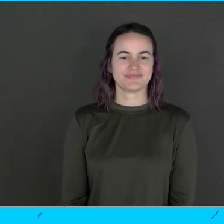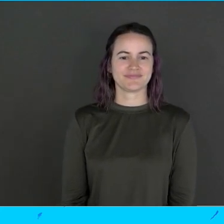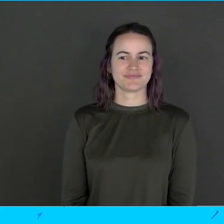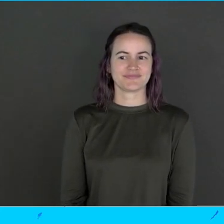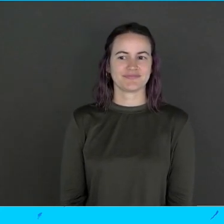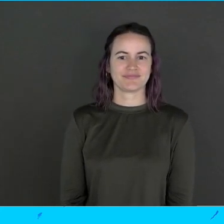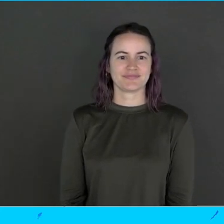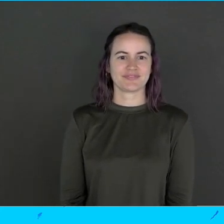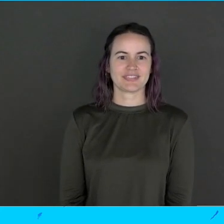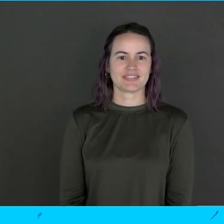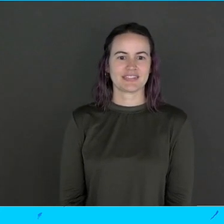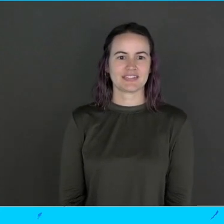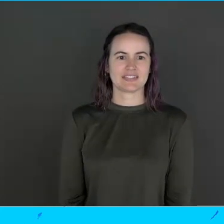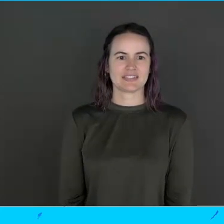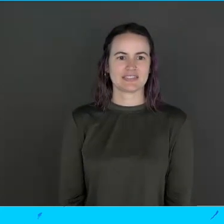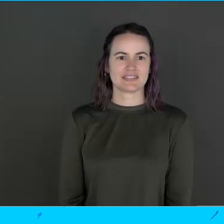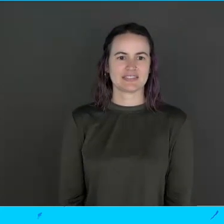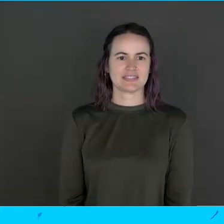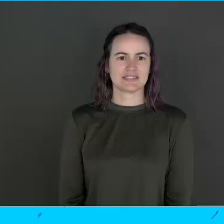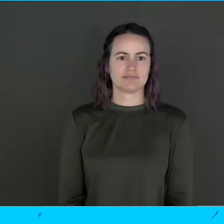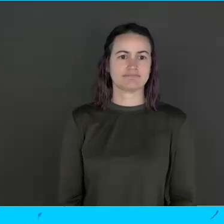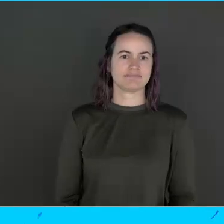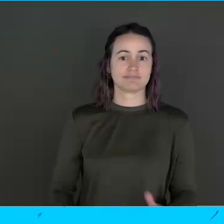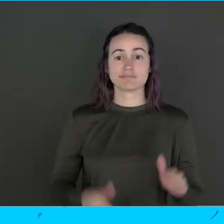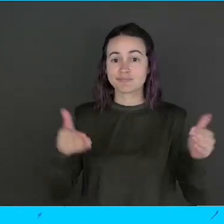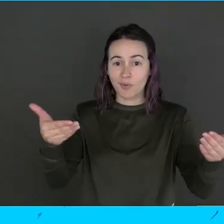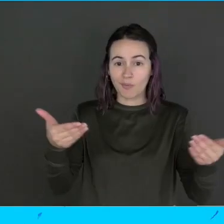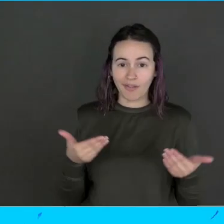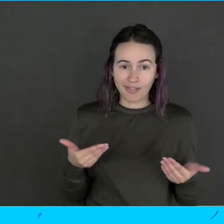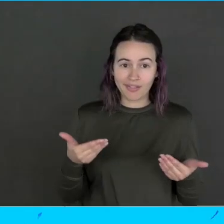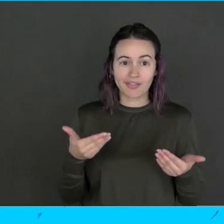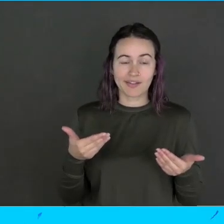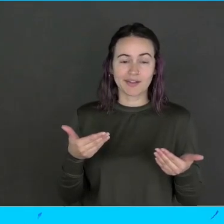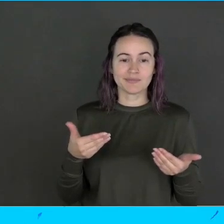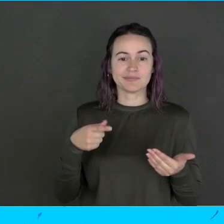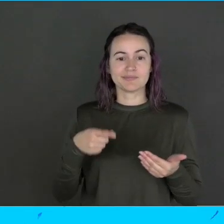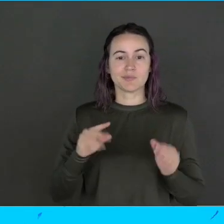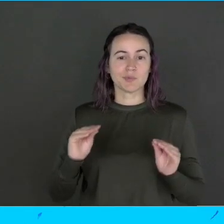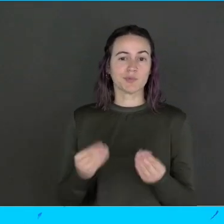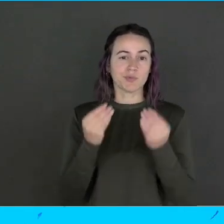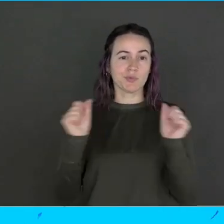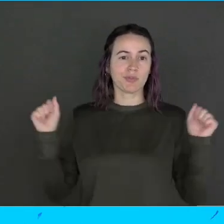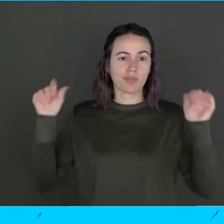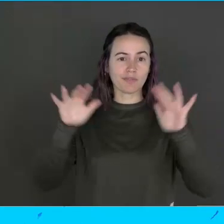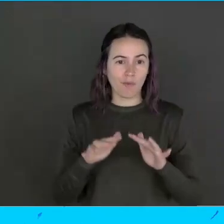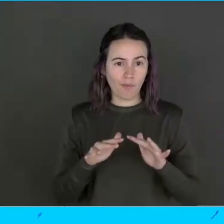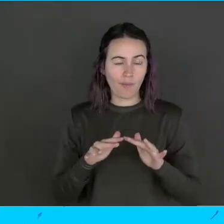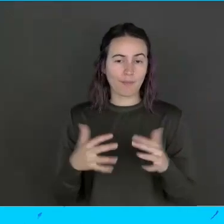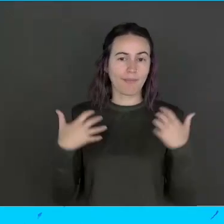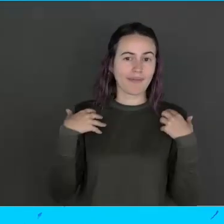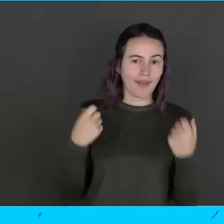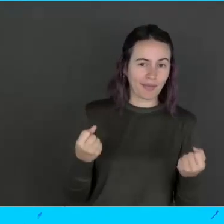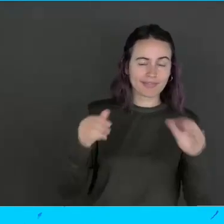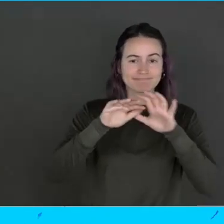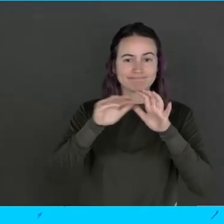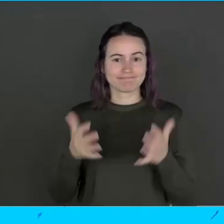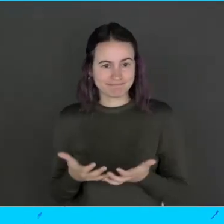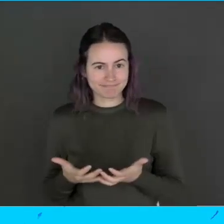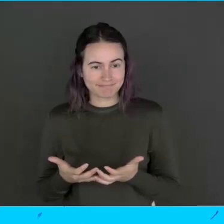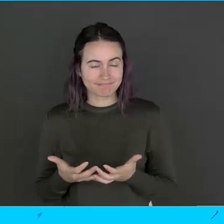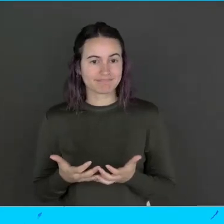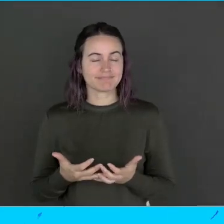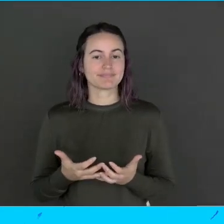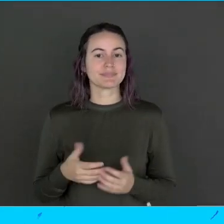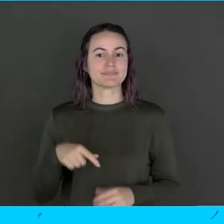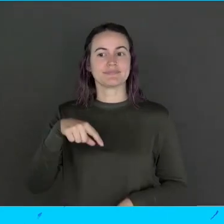Good day, everyone, and welcome to the National Youth Forum on Adolescent Health and Wellbeing. This is one of over 100